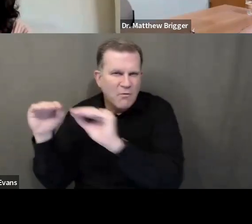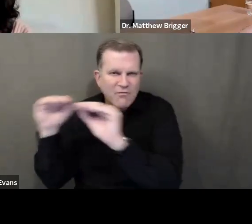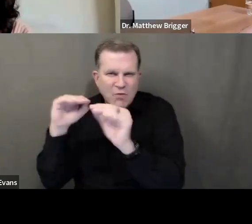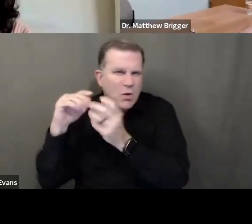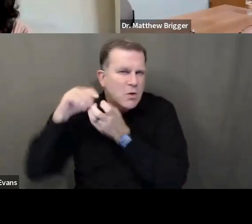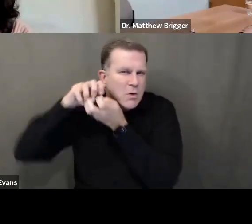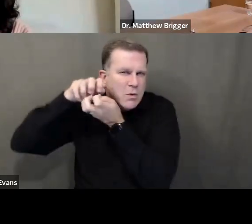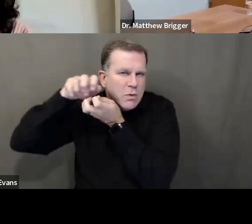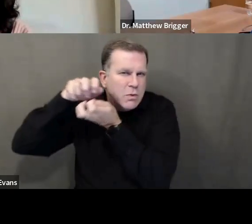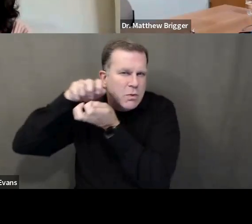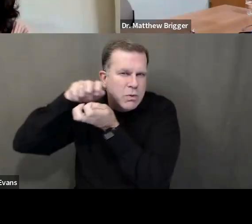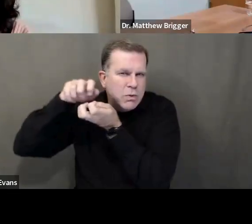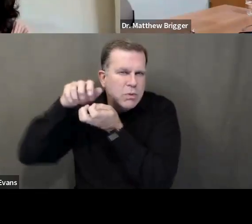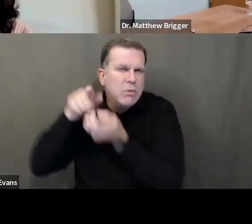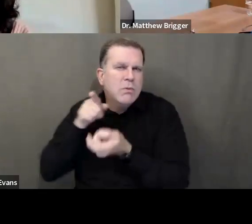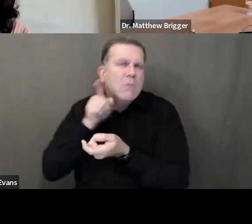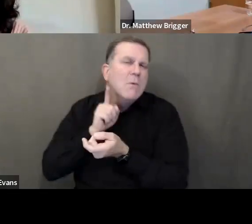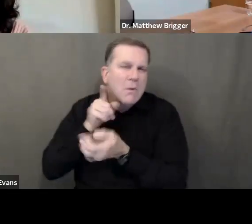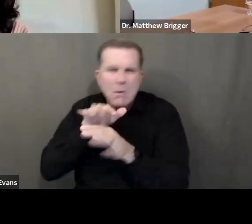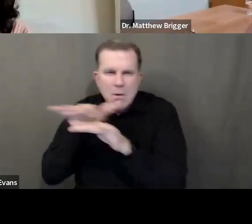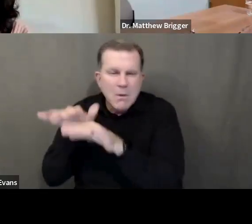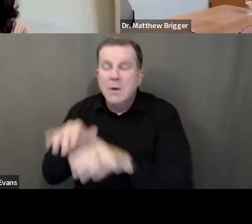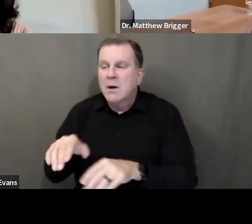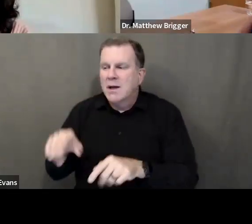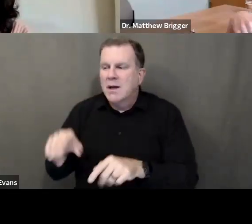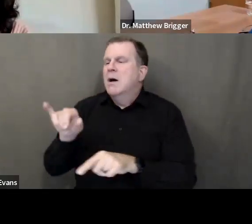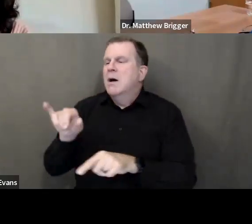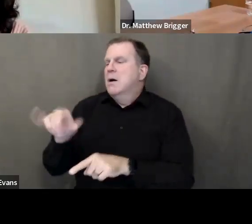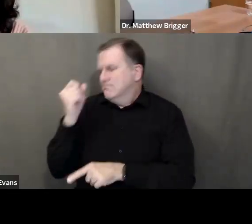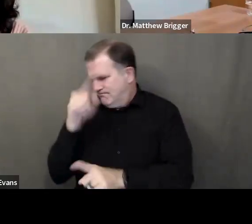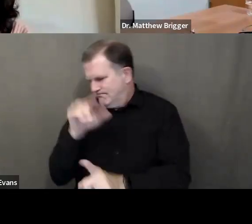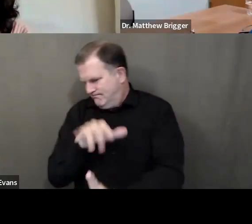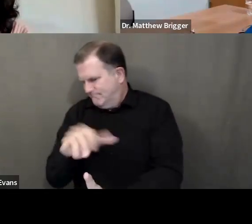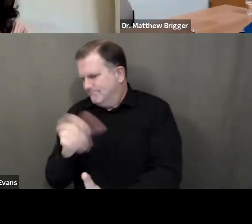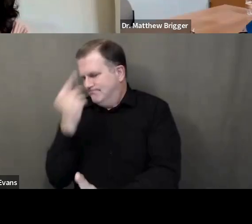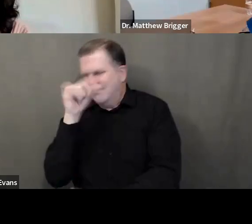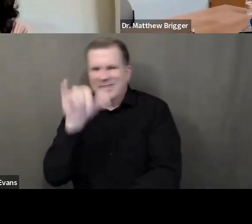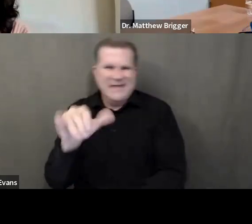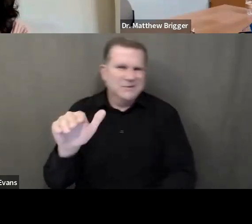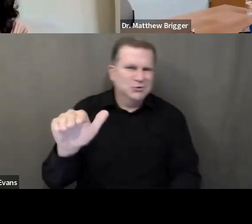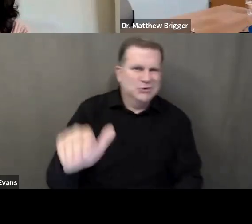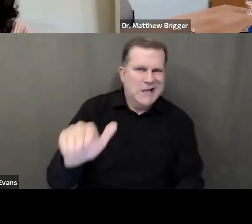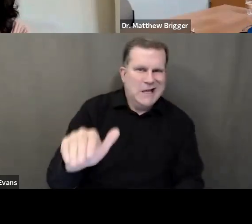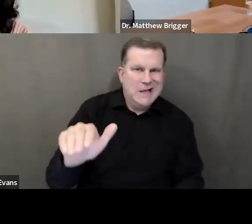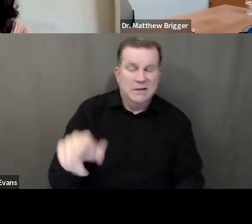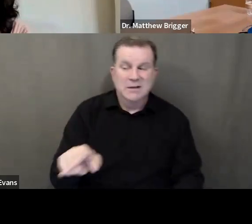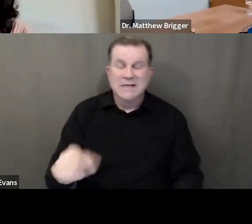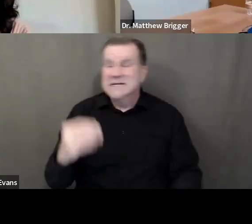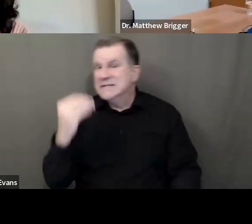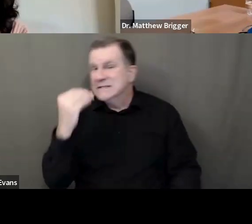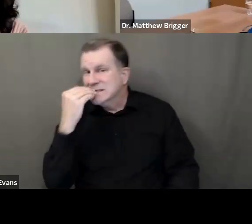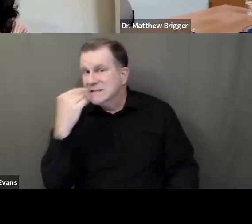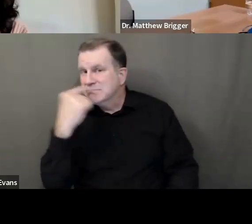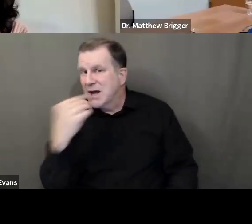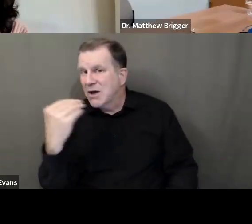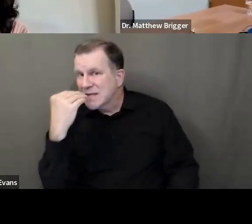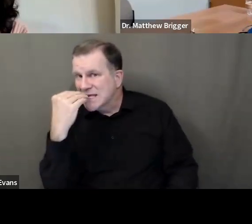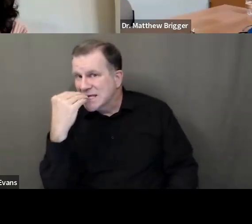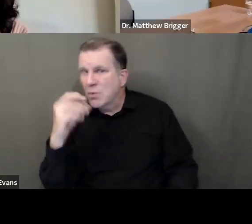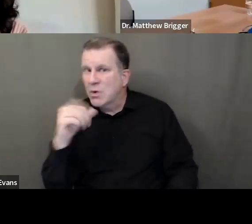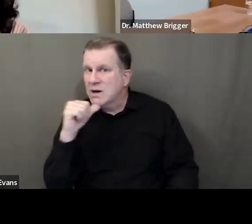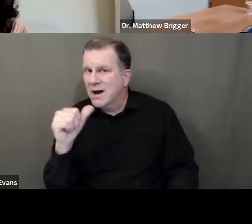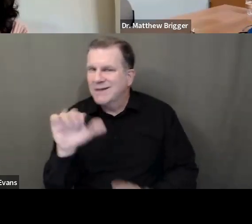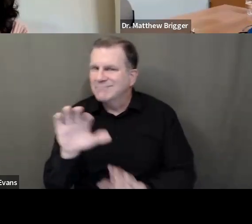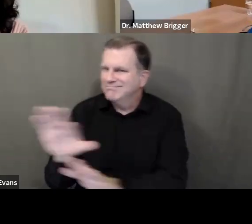of information that gives insight to your child, not to determine whether they eat by mouth or not, but I understand that is often how